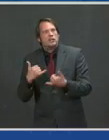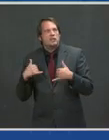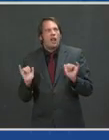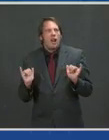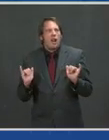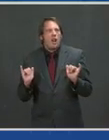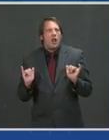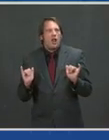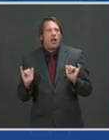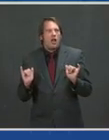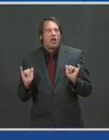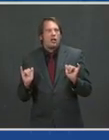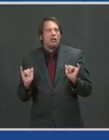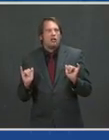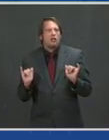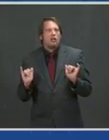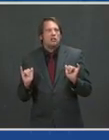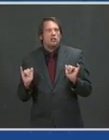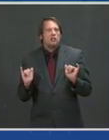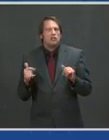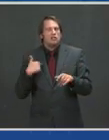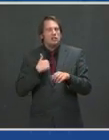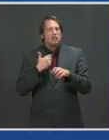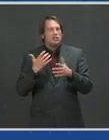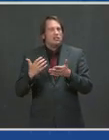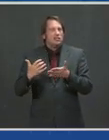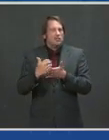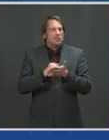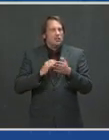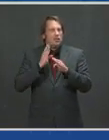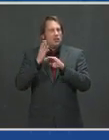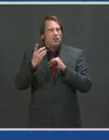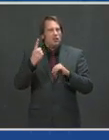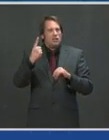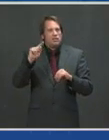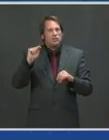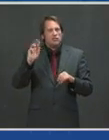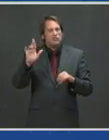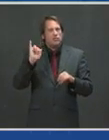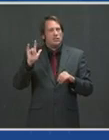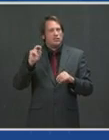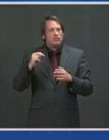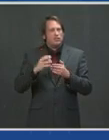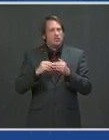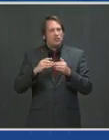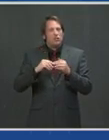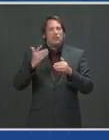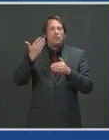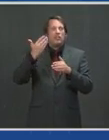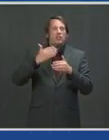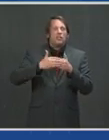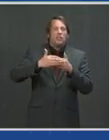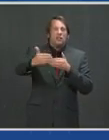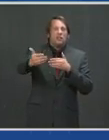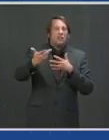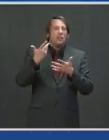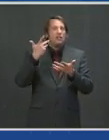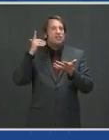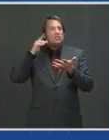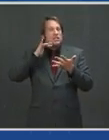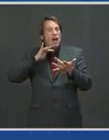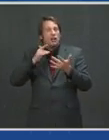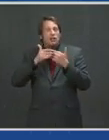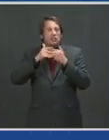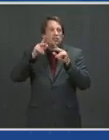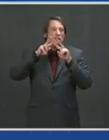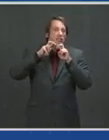in taxes over 15 years. New independent study put out last week found that at least 55 of